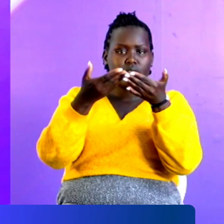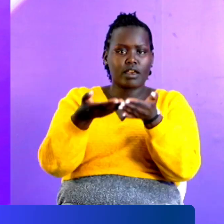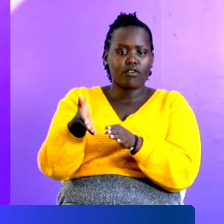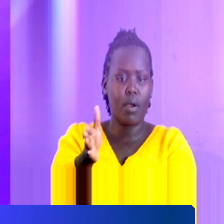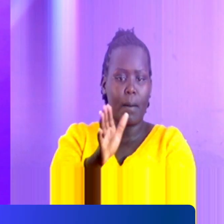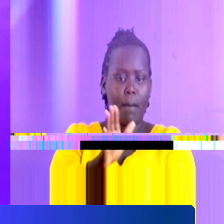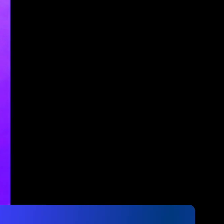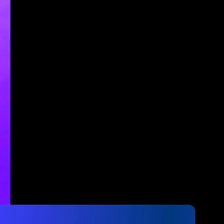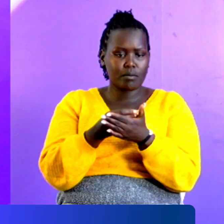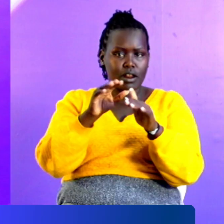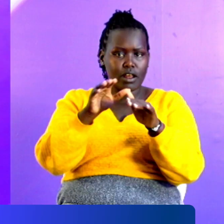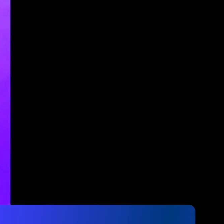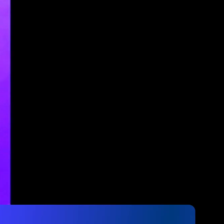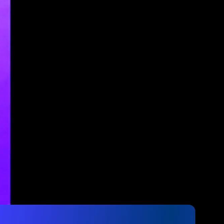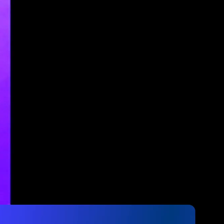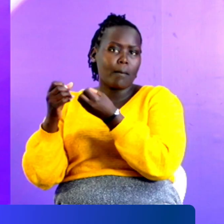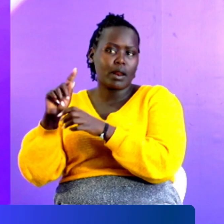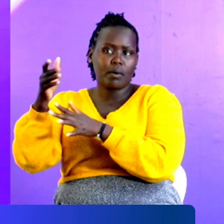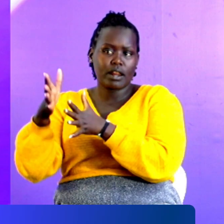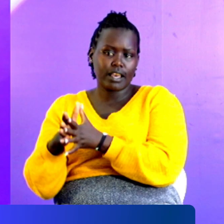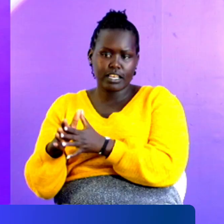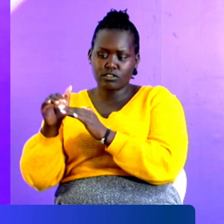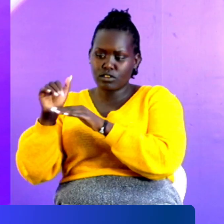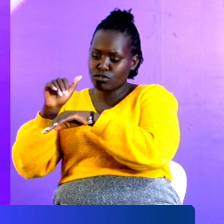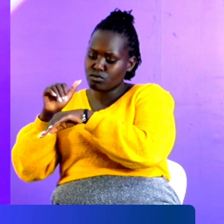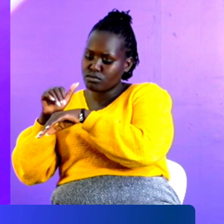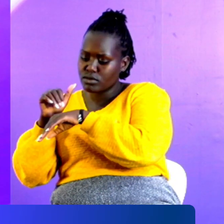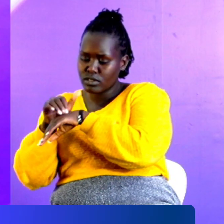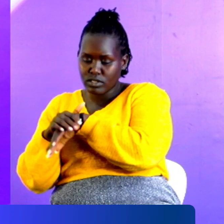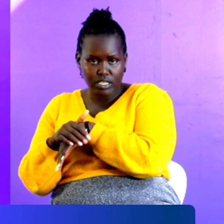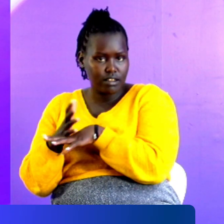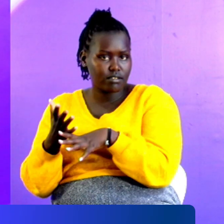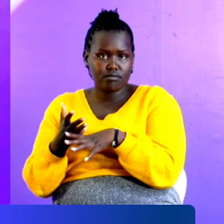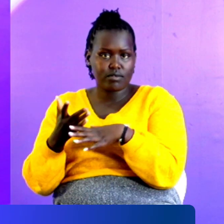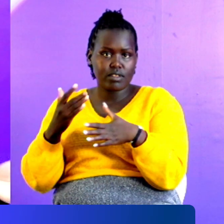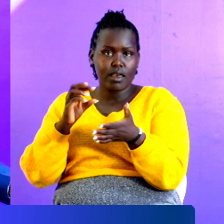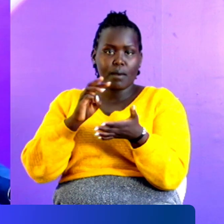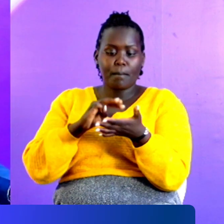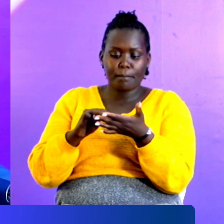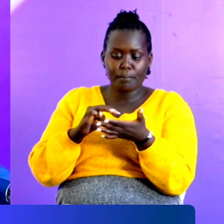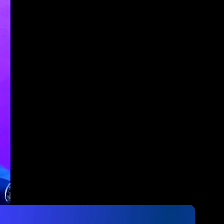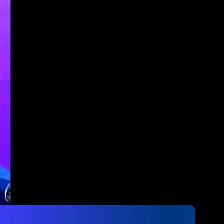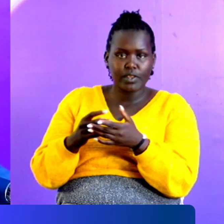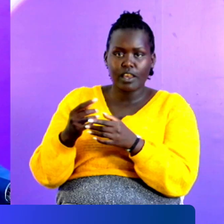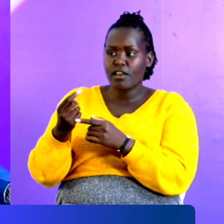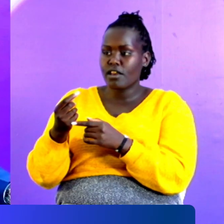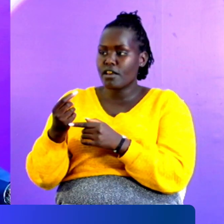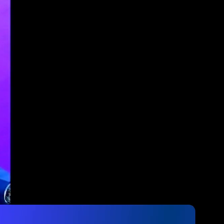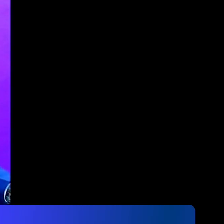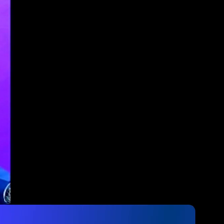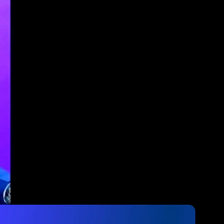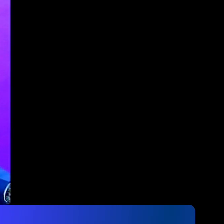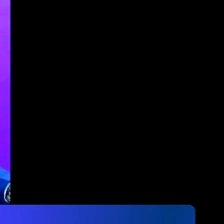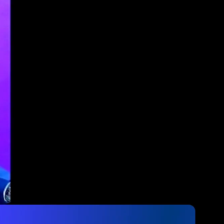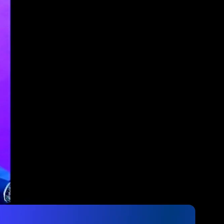it? How many Kenyans are going to send in their messages to be refunded? Very few. So The it's other day, another there's one ex-user called